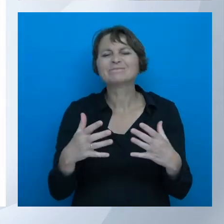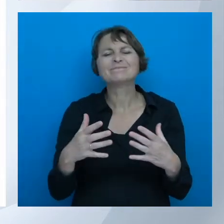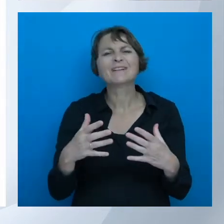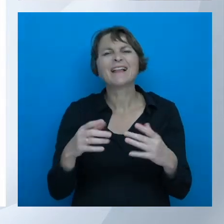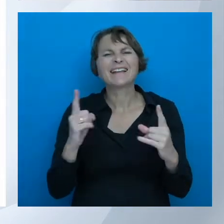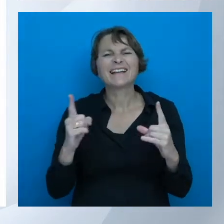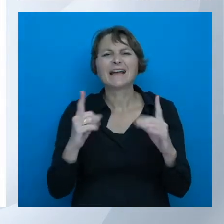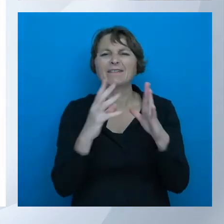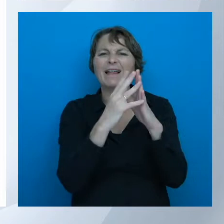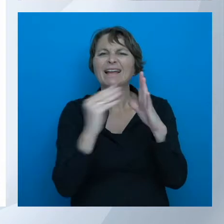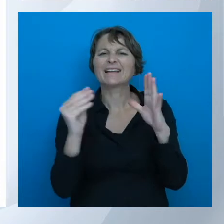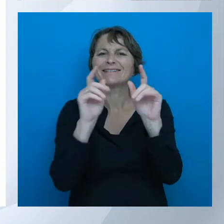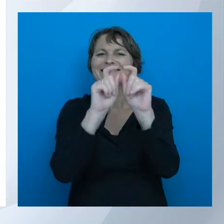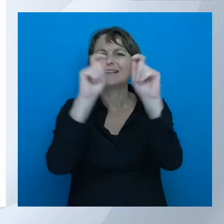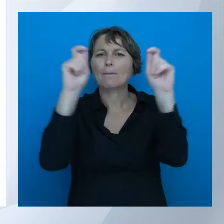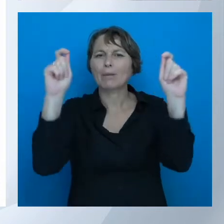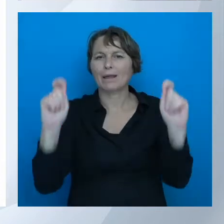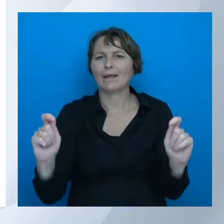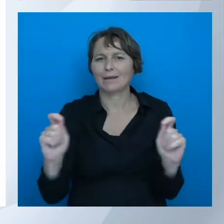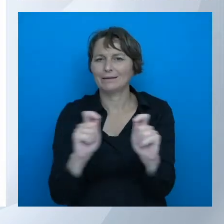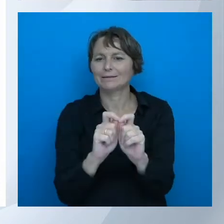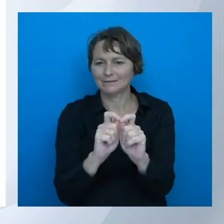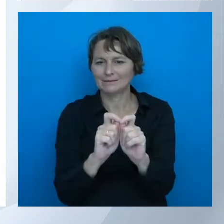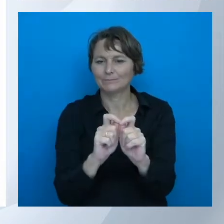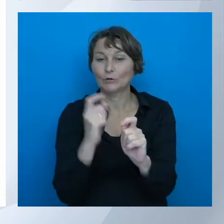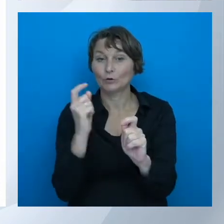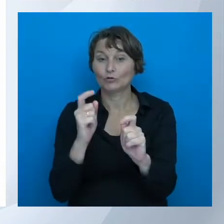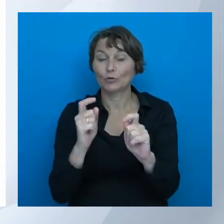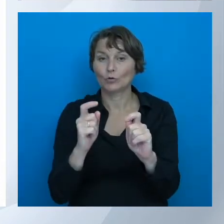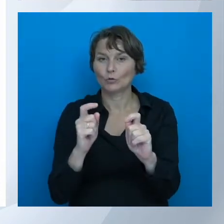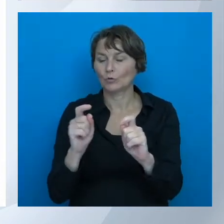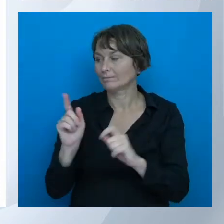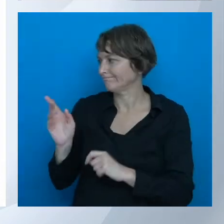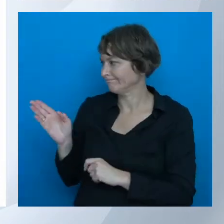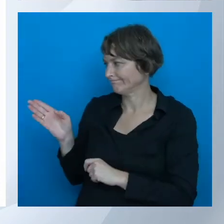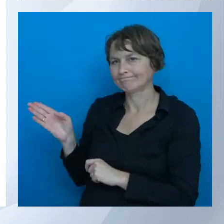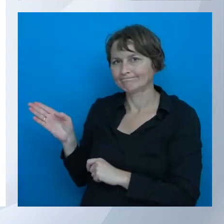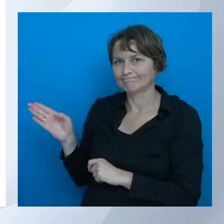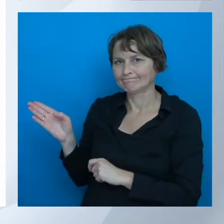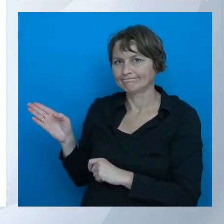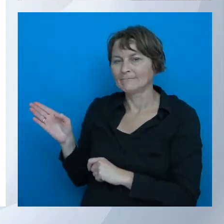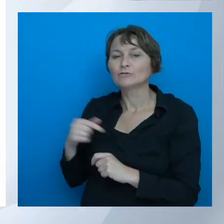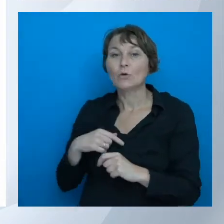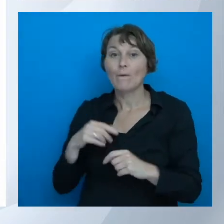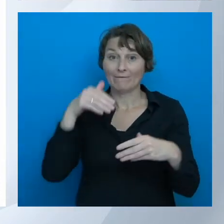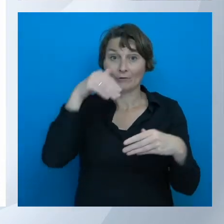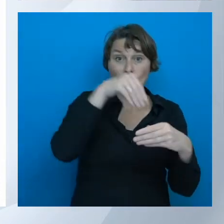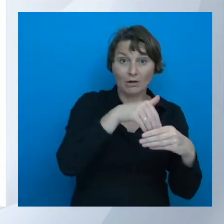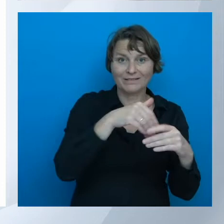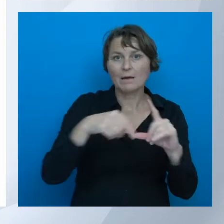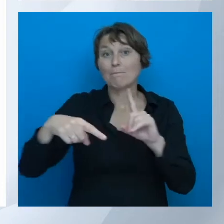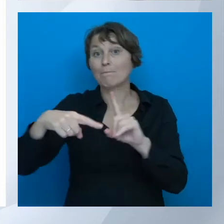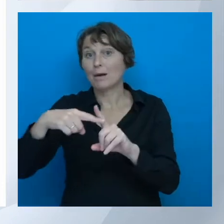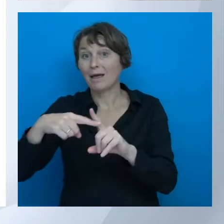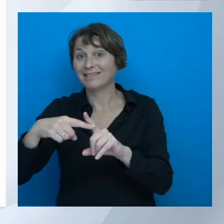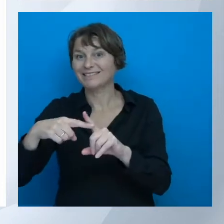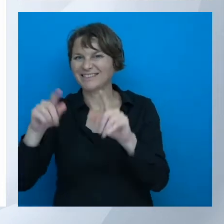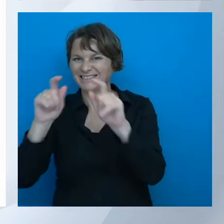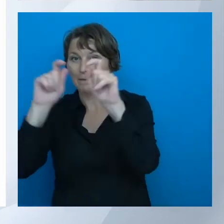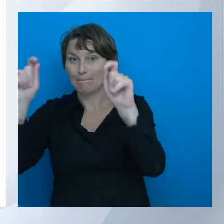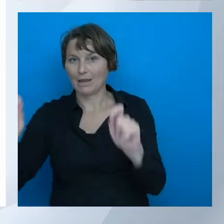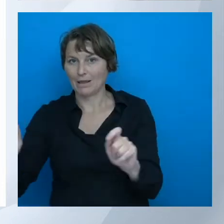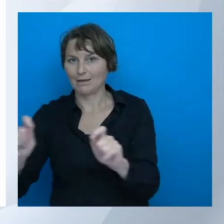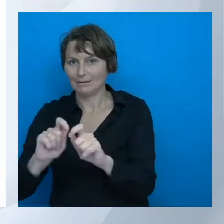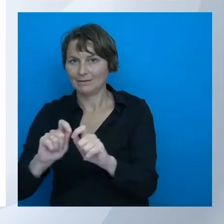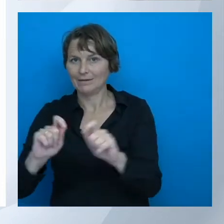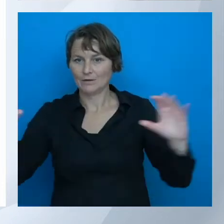have two parts. You would have a piece of content, you would have a piece of template, and then with that static site generator, what